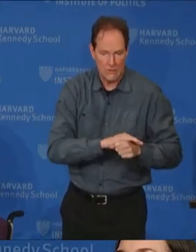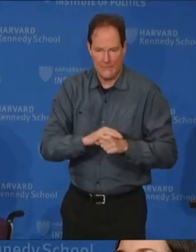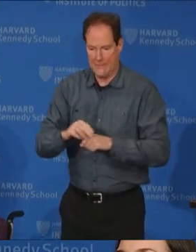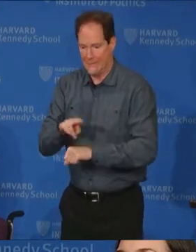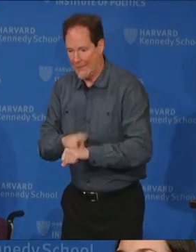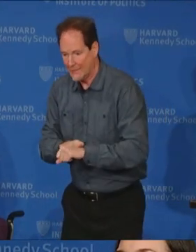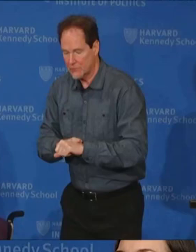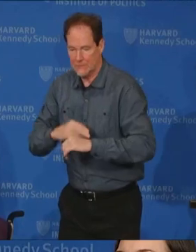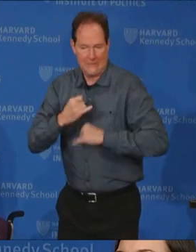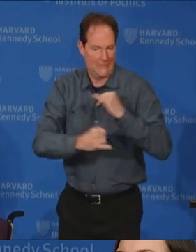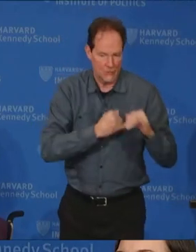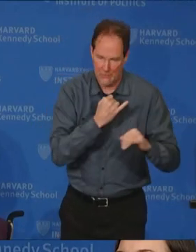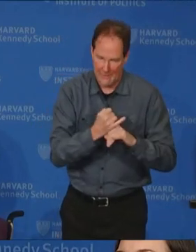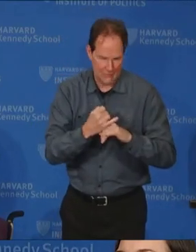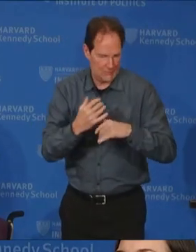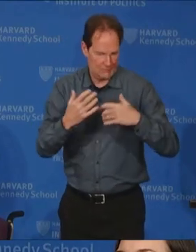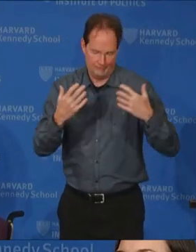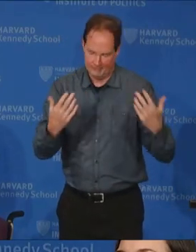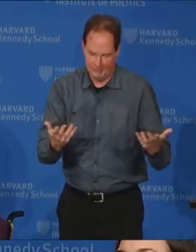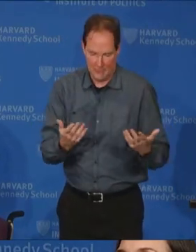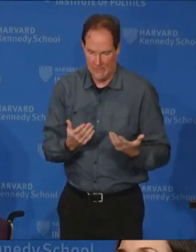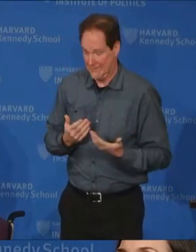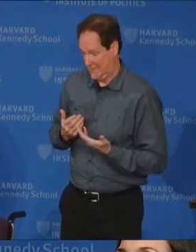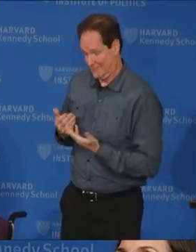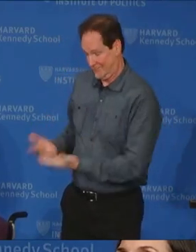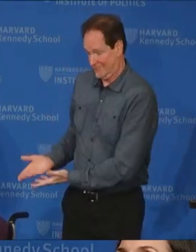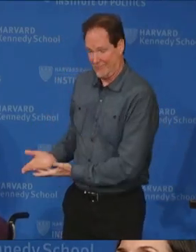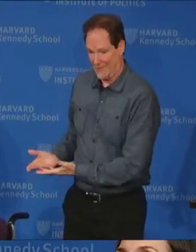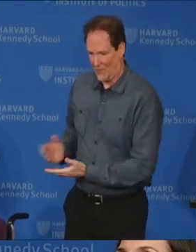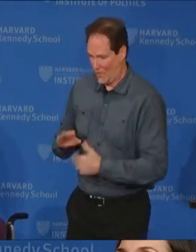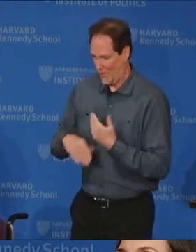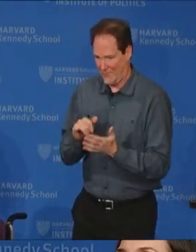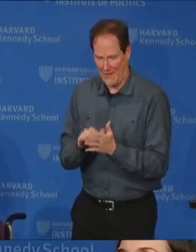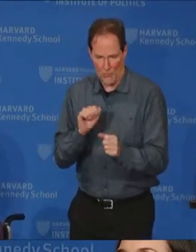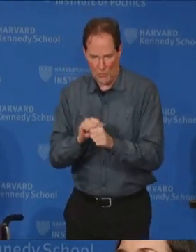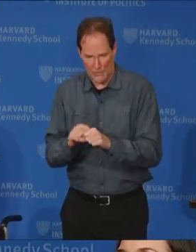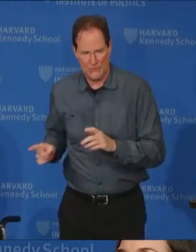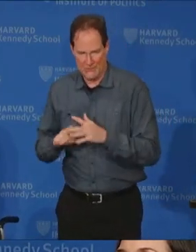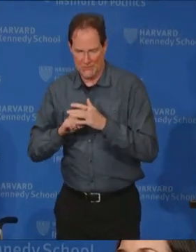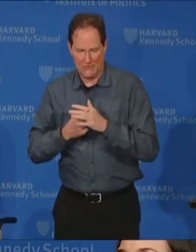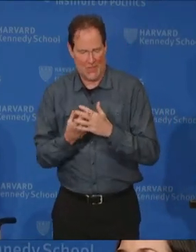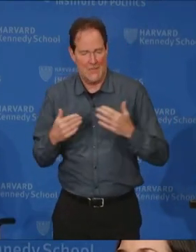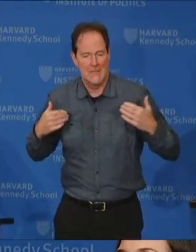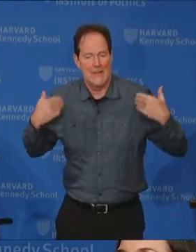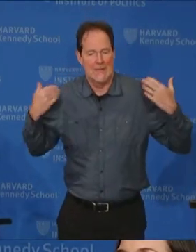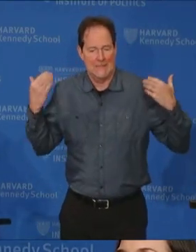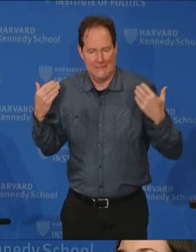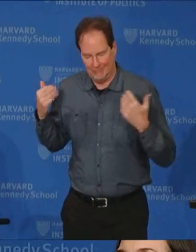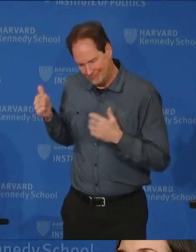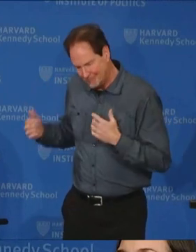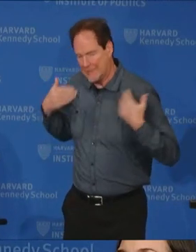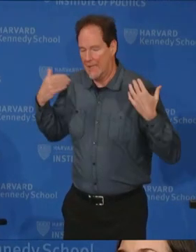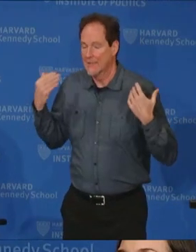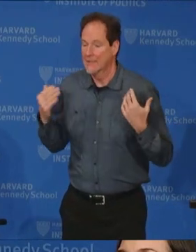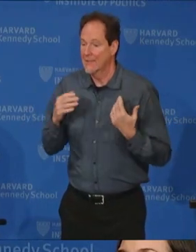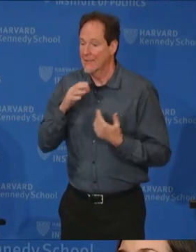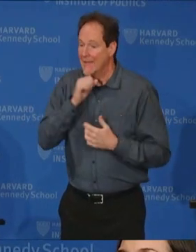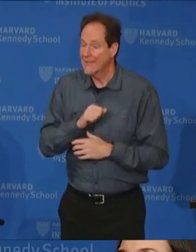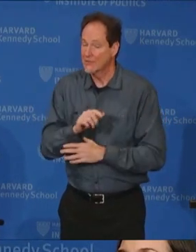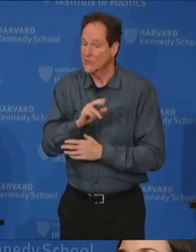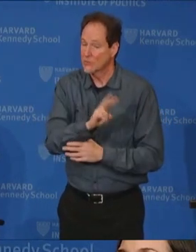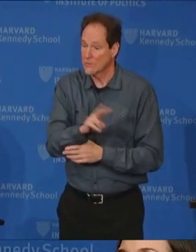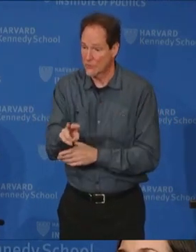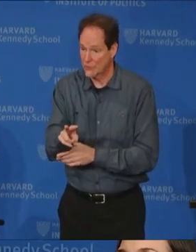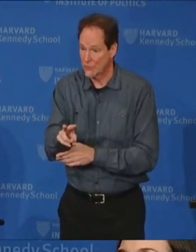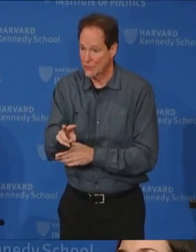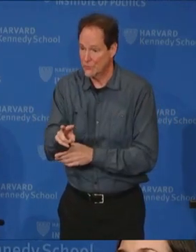internationally. And she started all of this work at a really young age. Starting at age